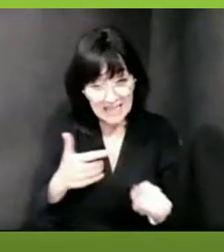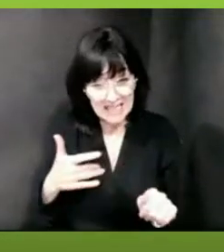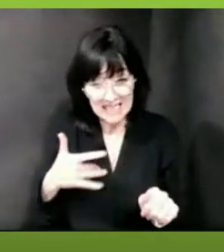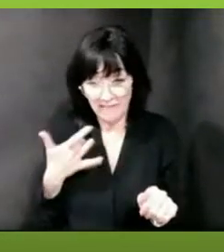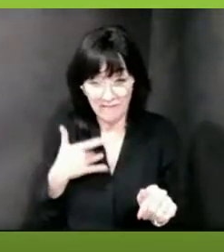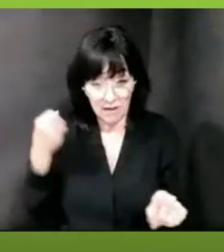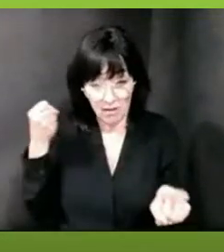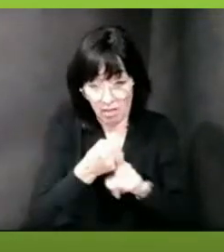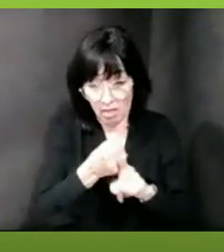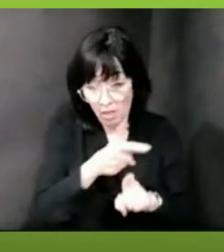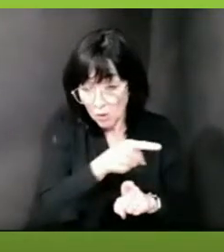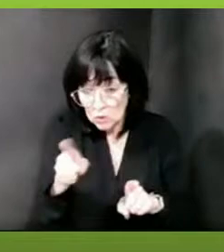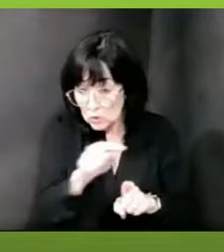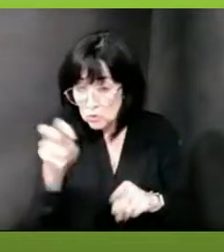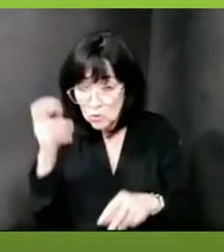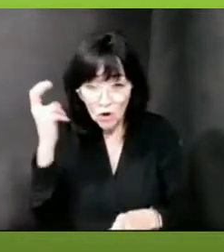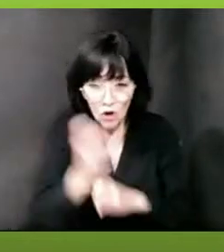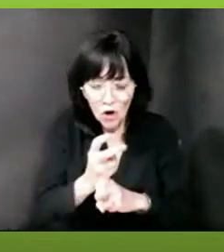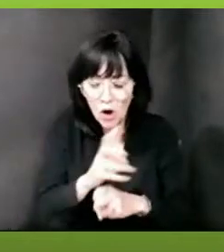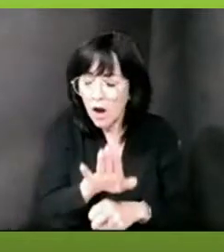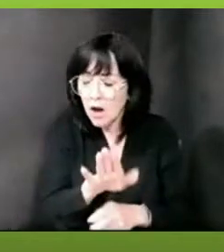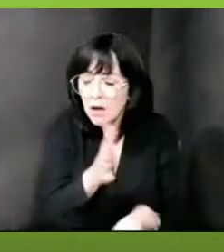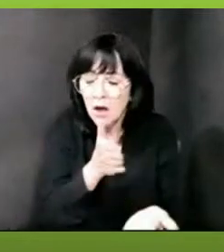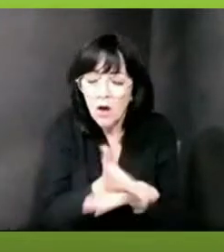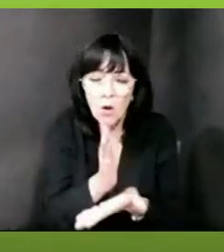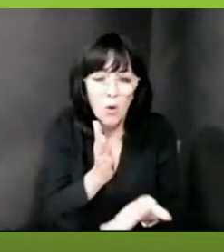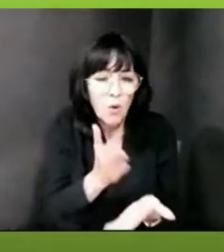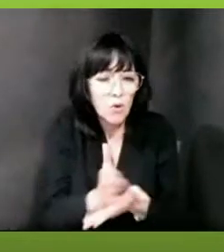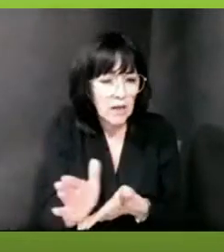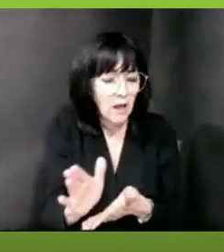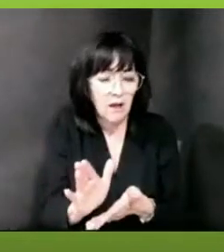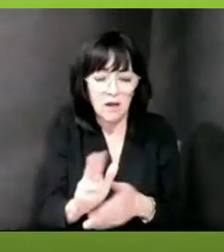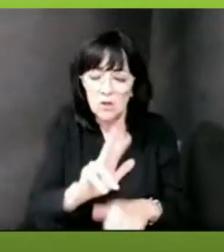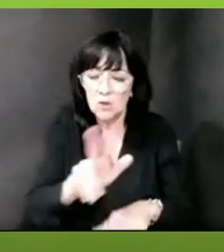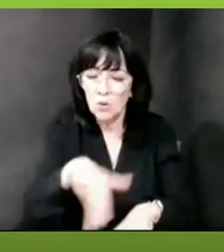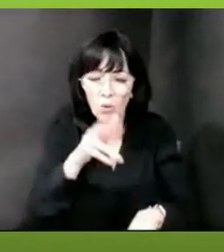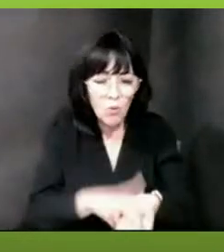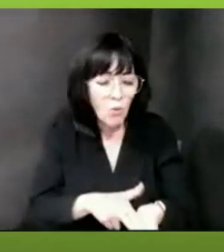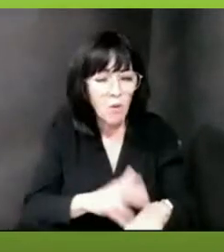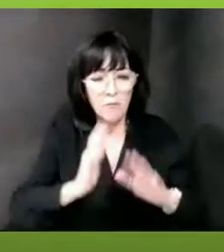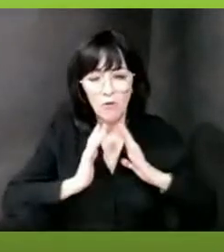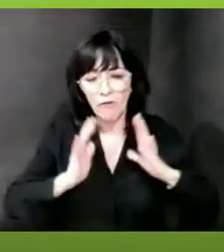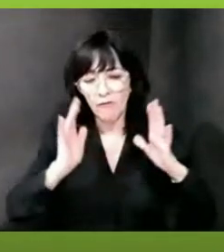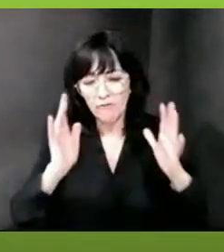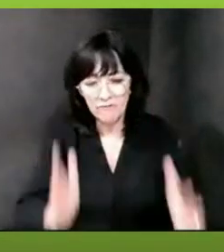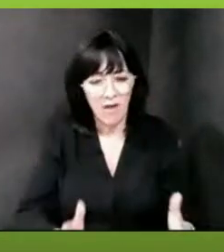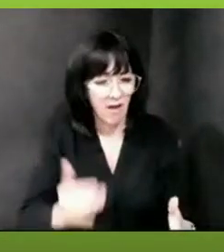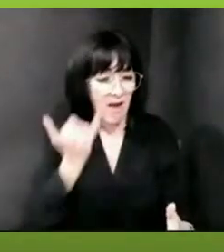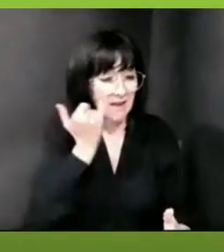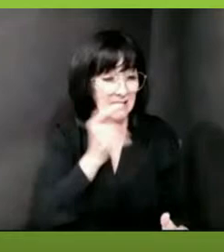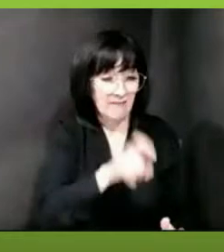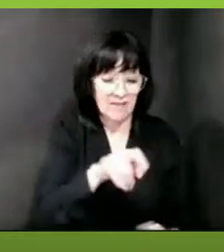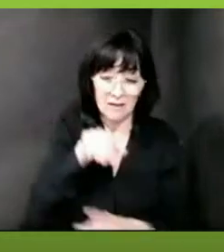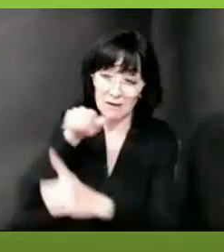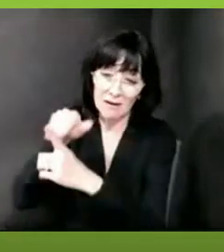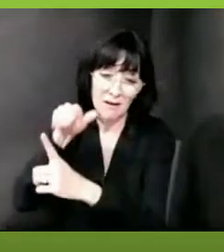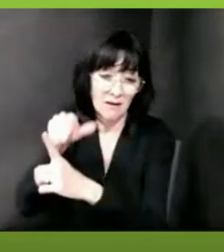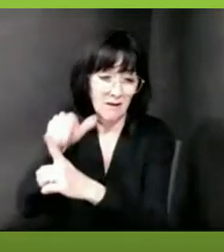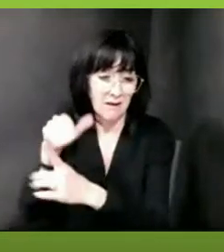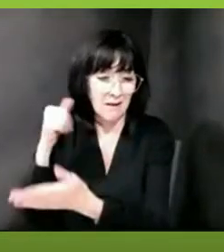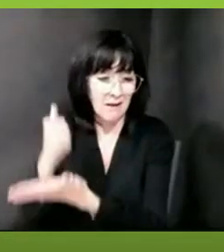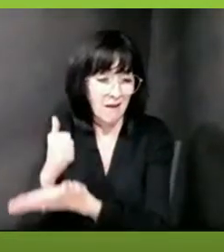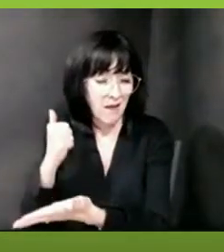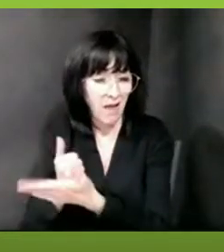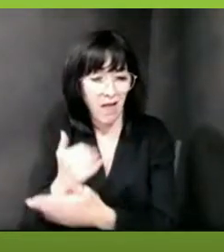impacting them a bit more, it is completely okay to not be one of those students who is doing above and beyond, like trying